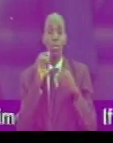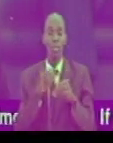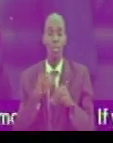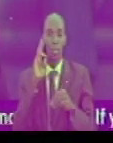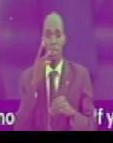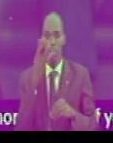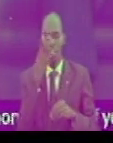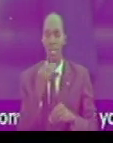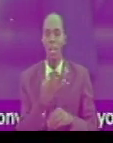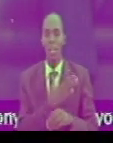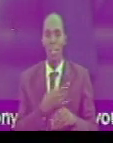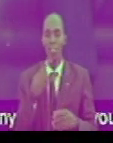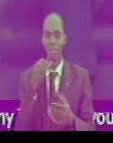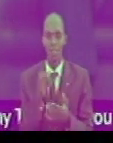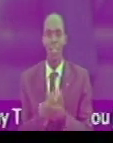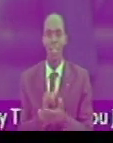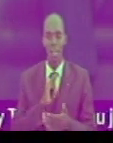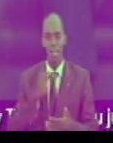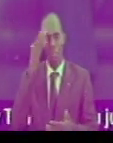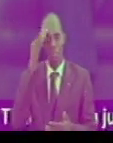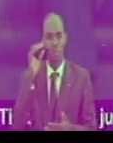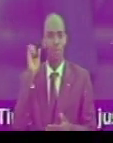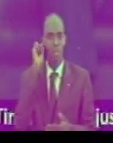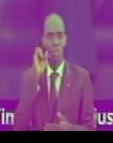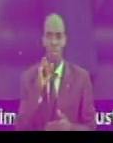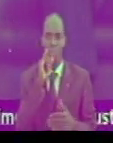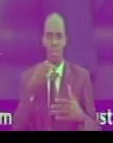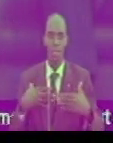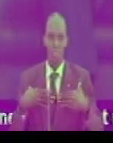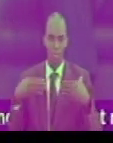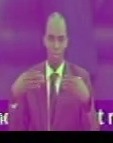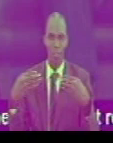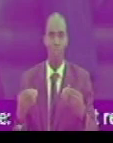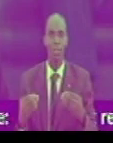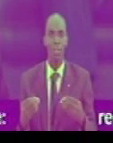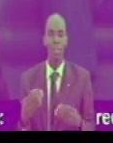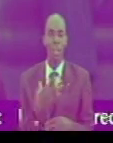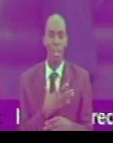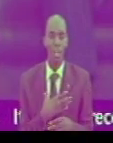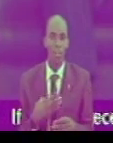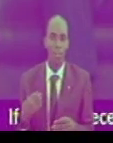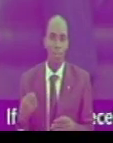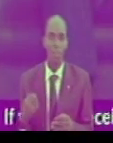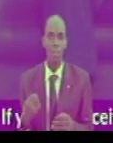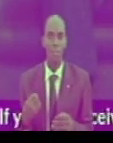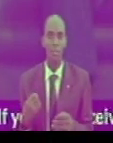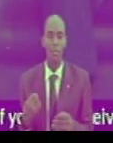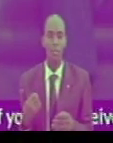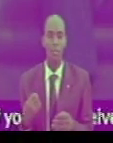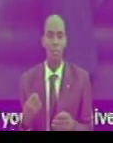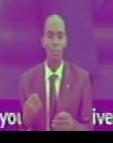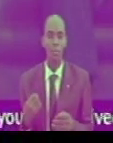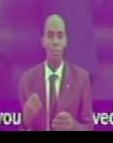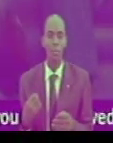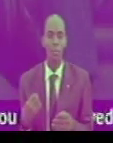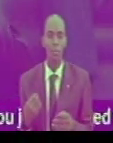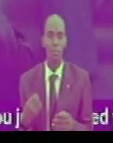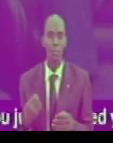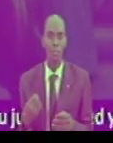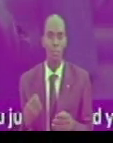eating for like hours. I ate around after 3, which was actually rare. I barely eat like 4 hours. I